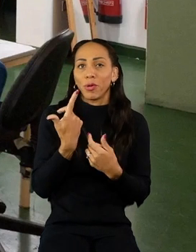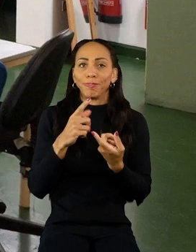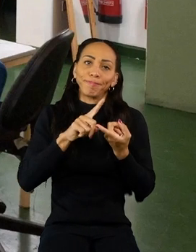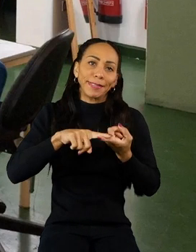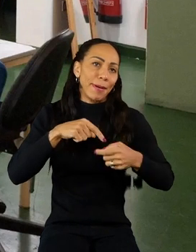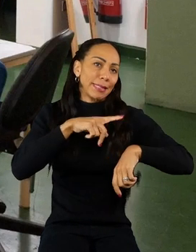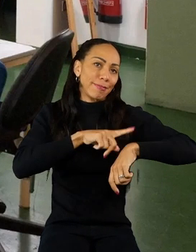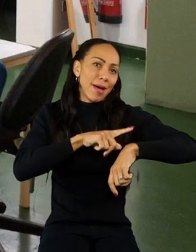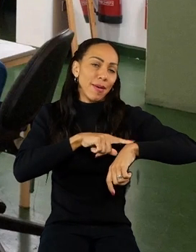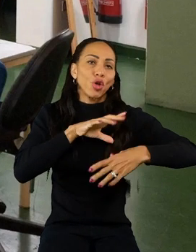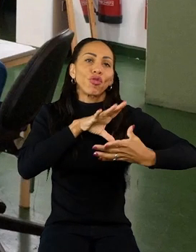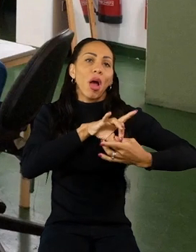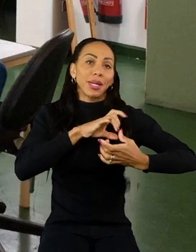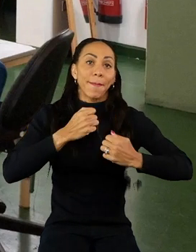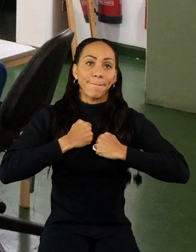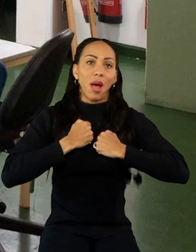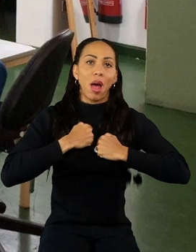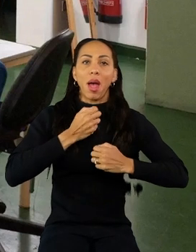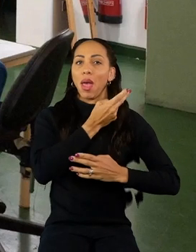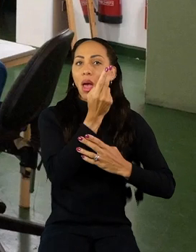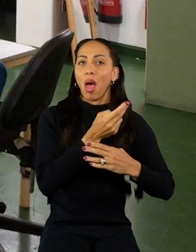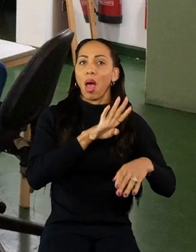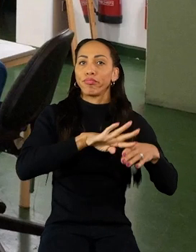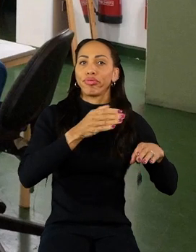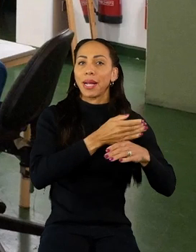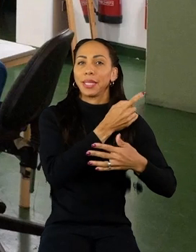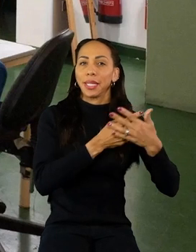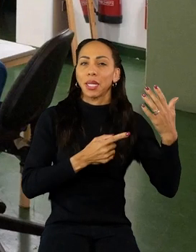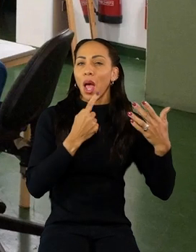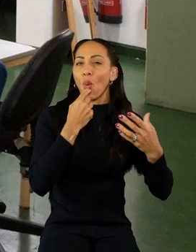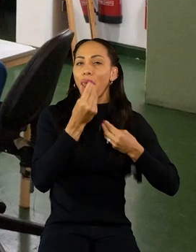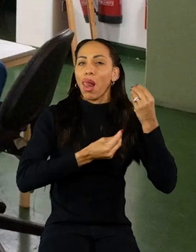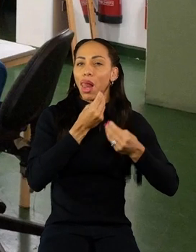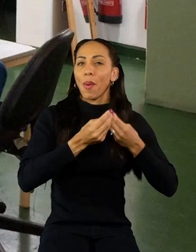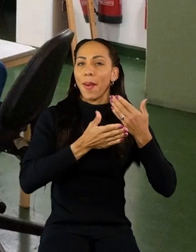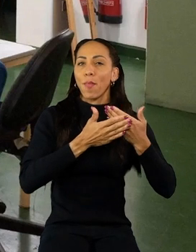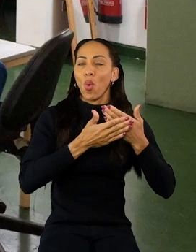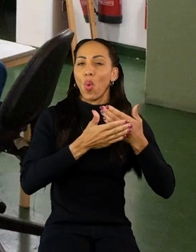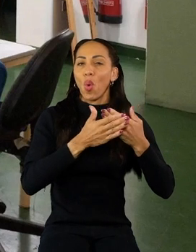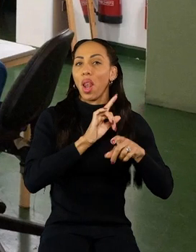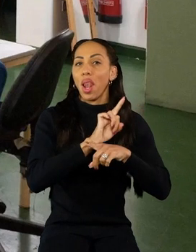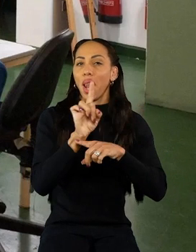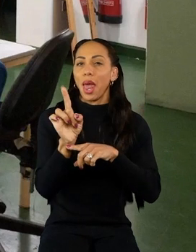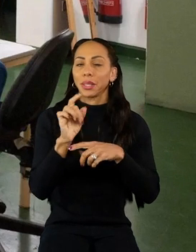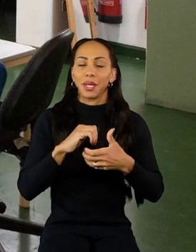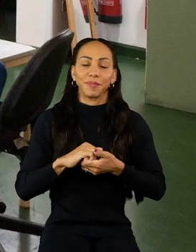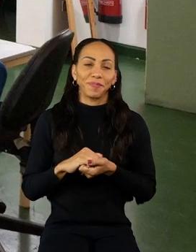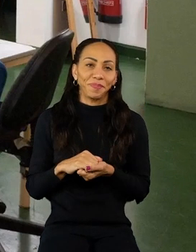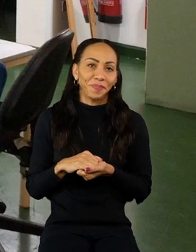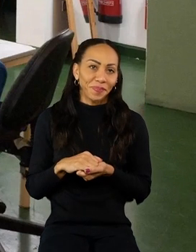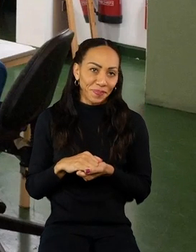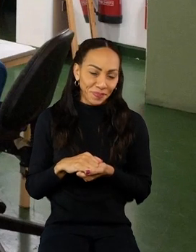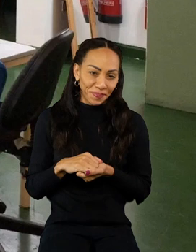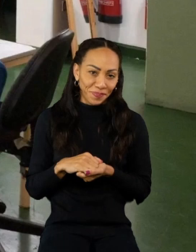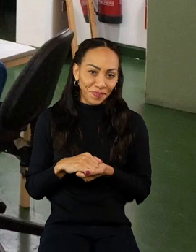as time permits me to do so in terms of my art practice, but more of that later. A little I